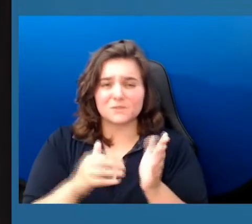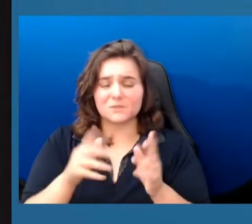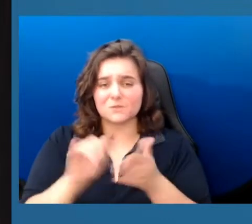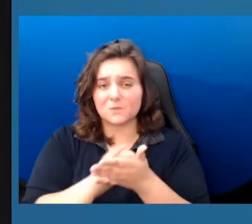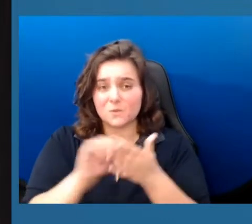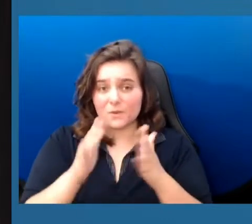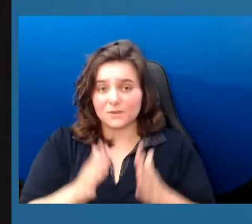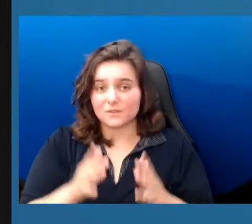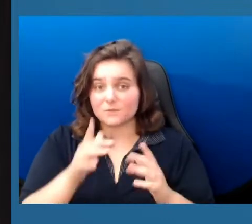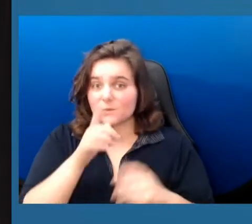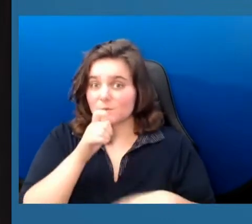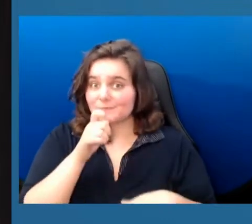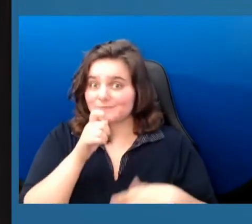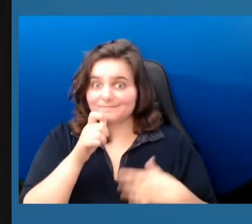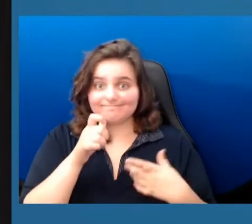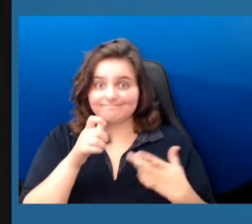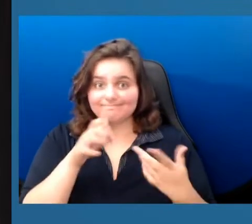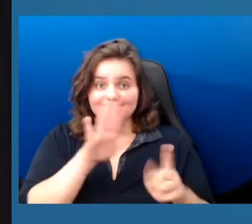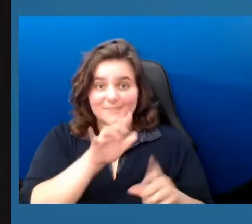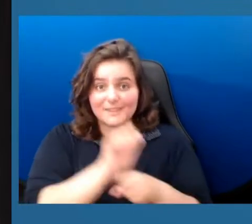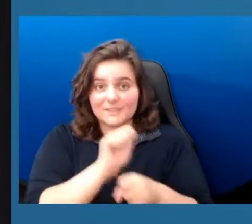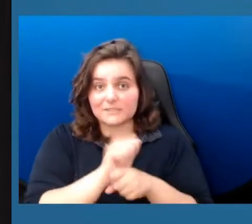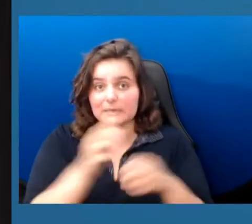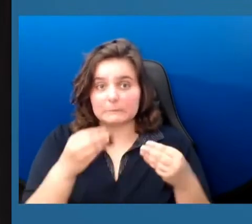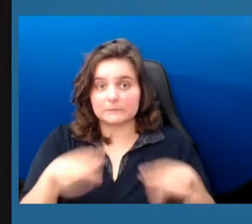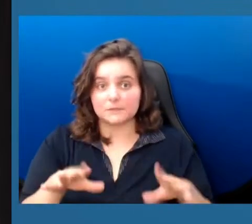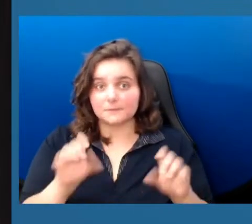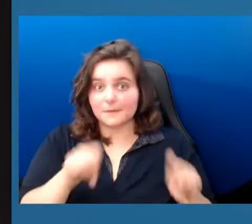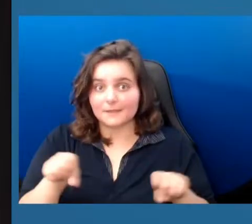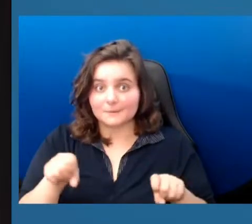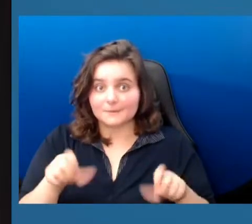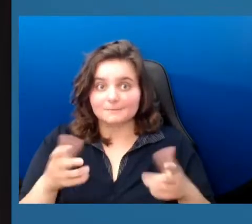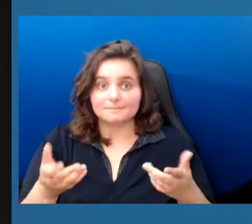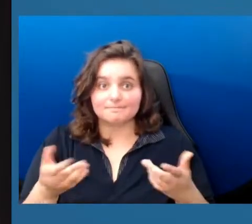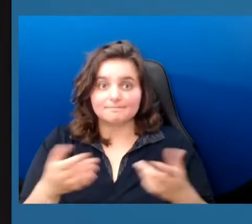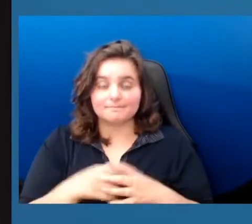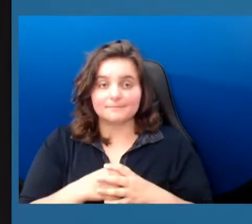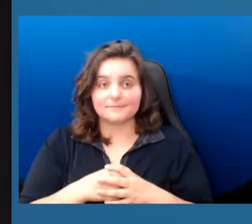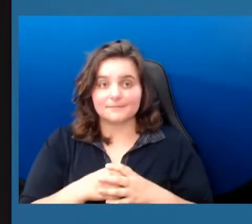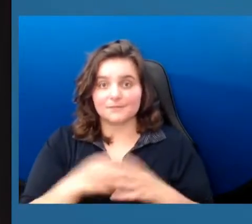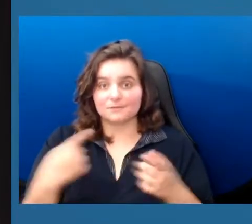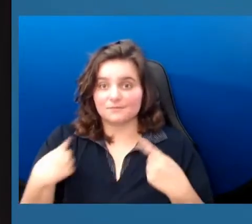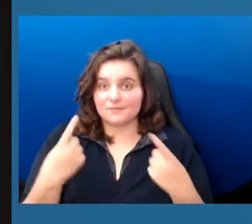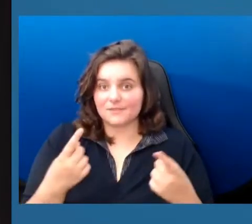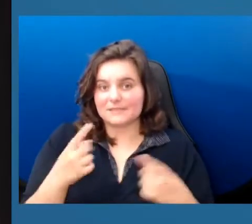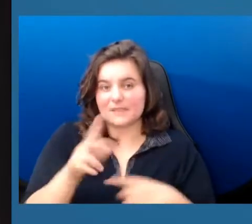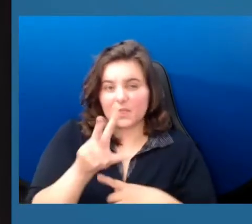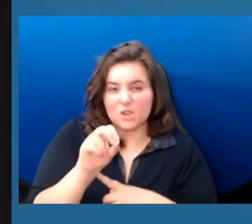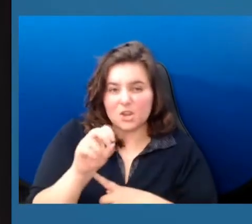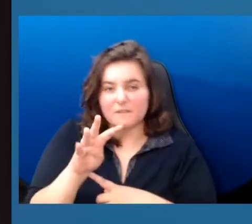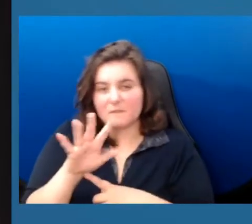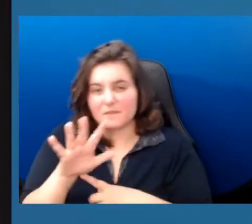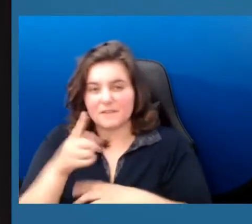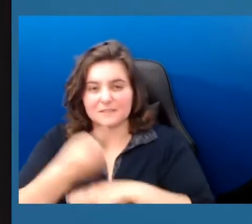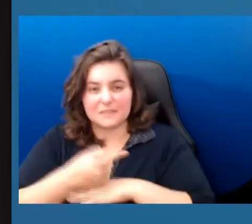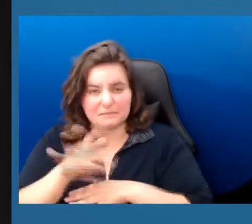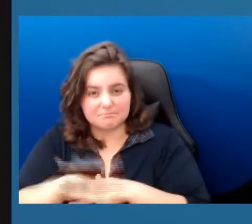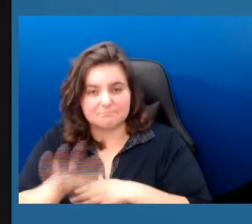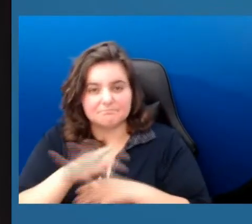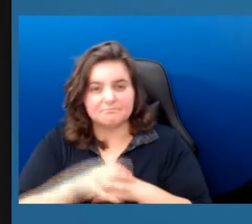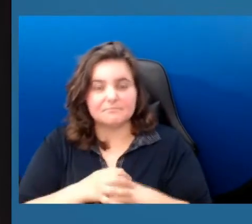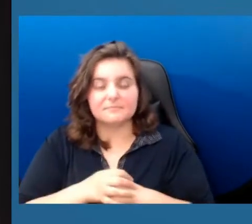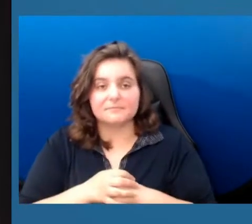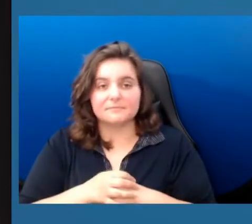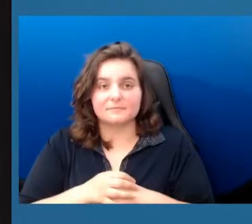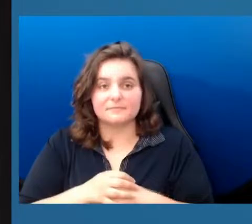as a result of what's happened in Washington these last 30 to 45 days. And I will say this. With this bill,